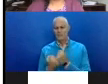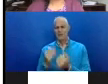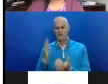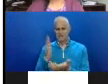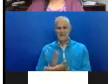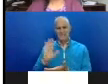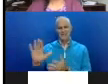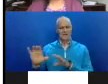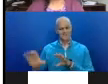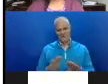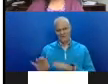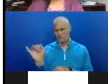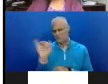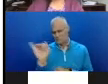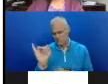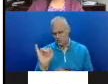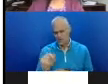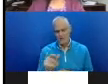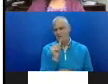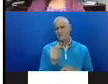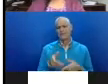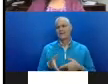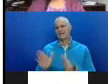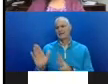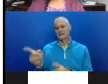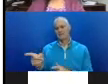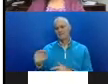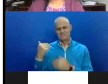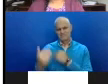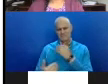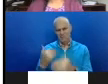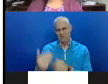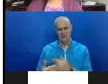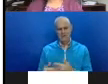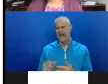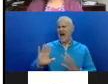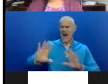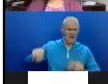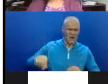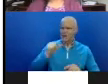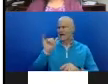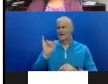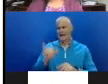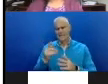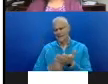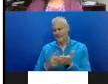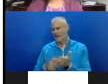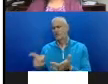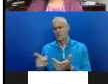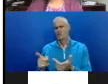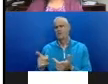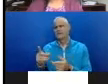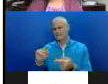stuff. But we didn't let them go there. We, just said, no, we're not here to talk about you having been,